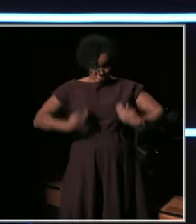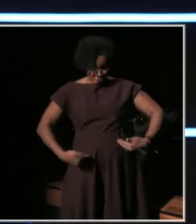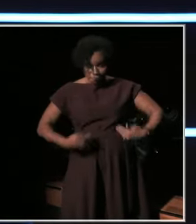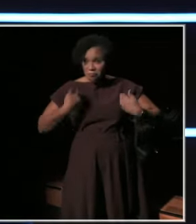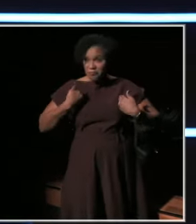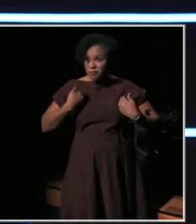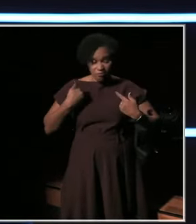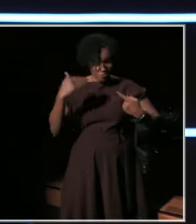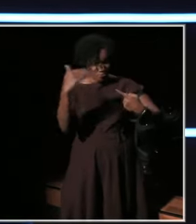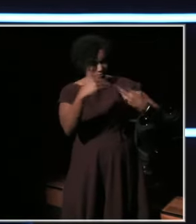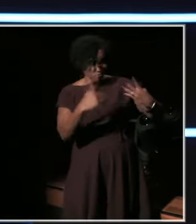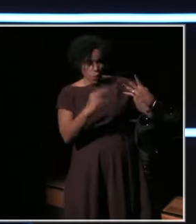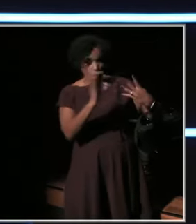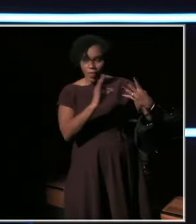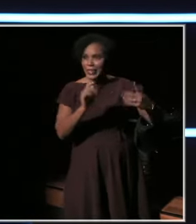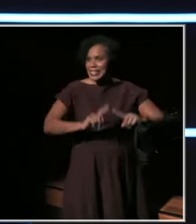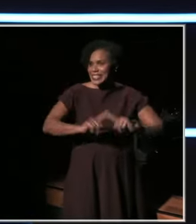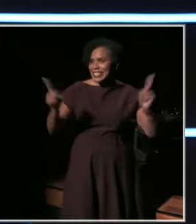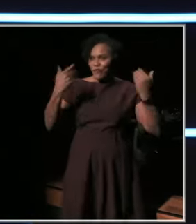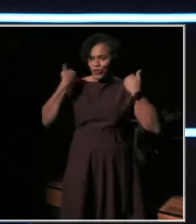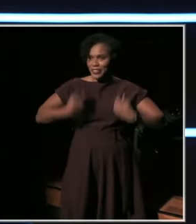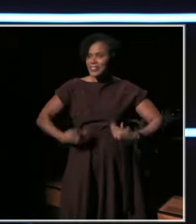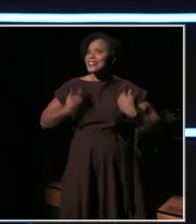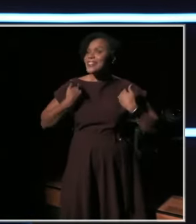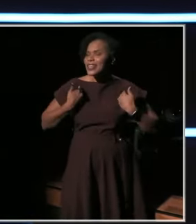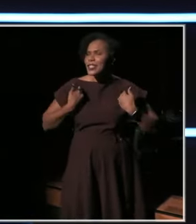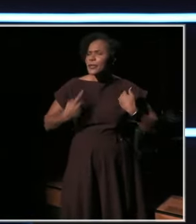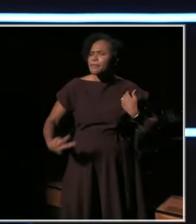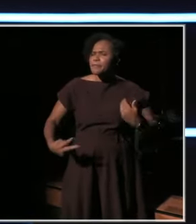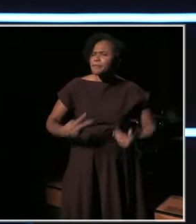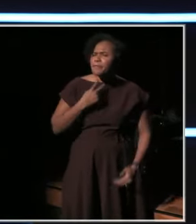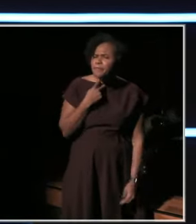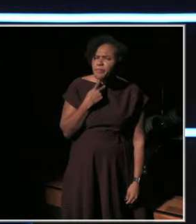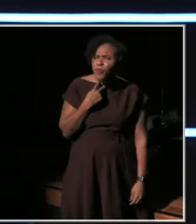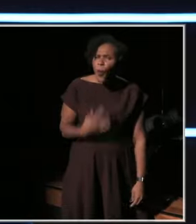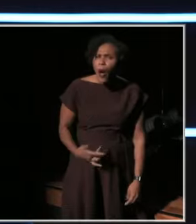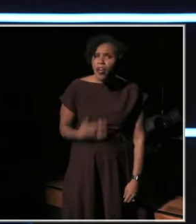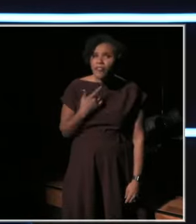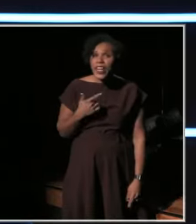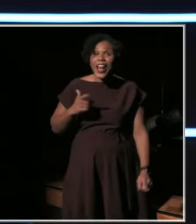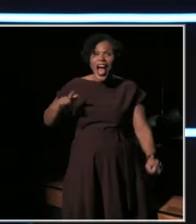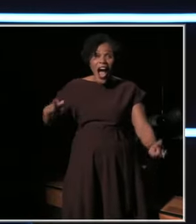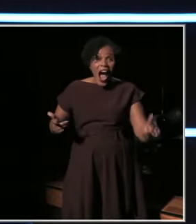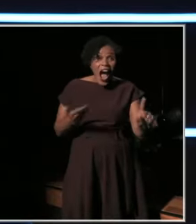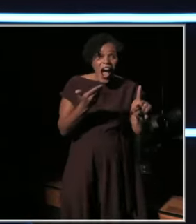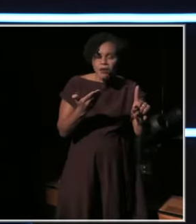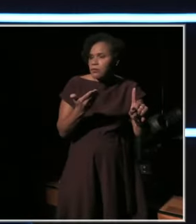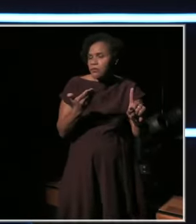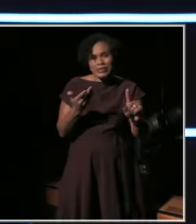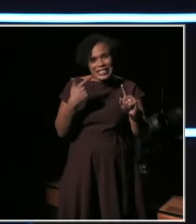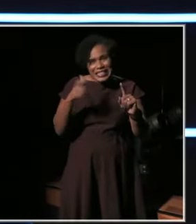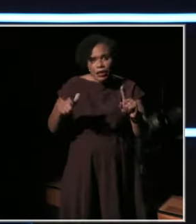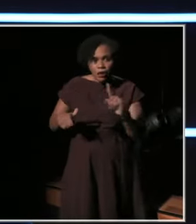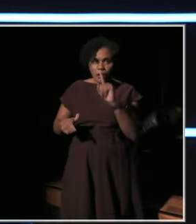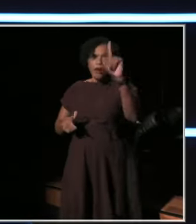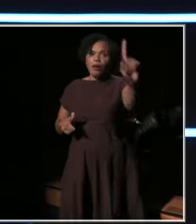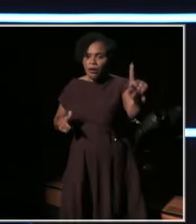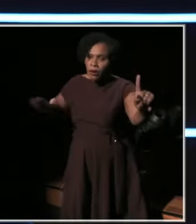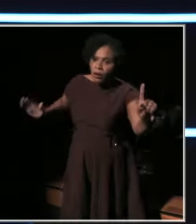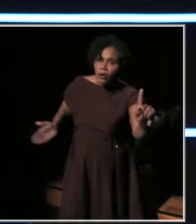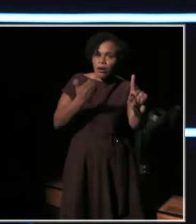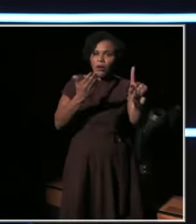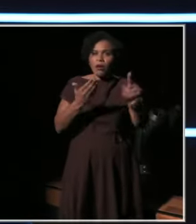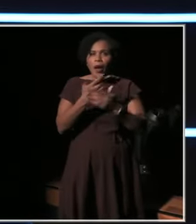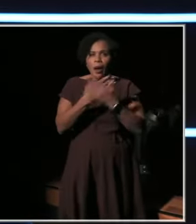things. So it's disappointing that we still have so far to go, and that many women in our industry are not getting the